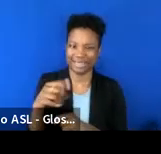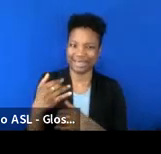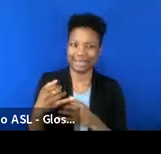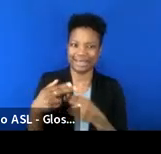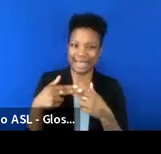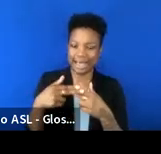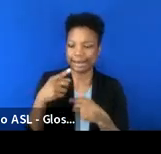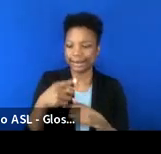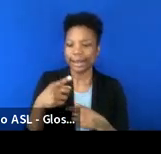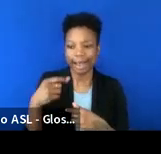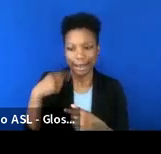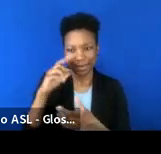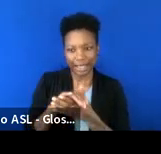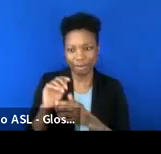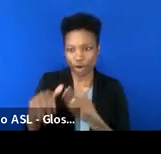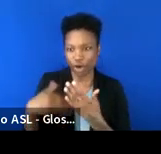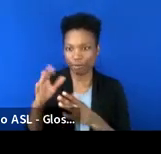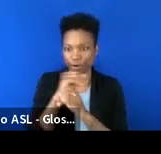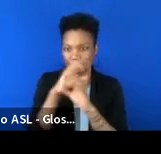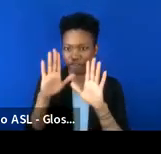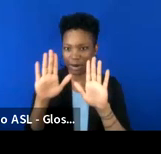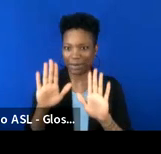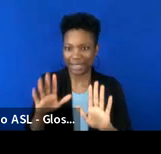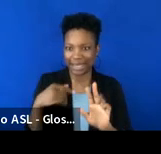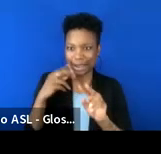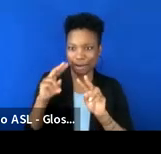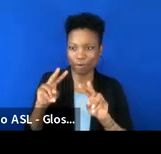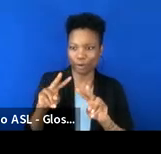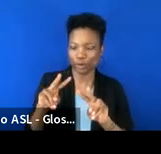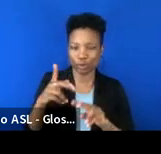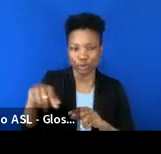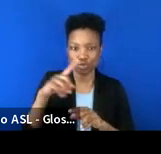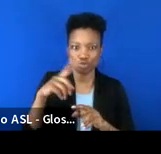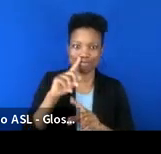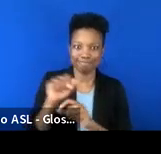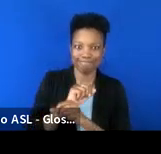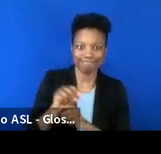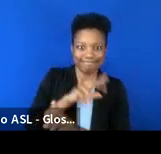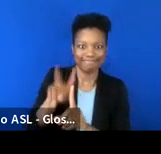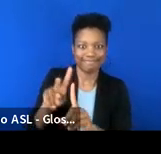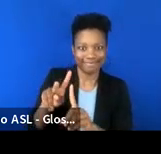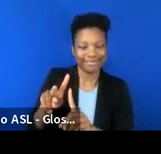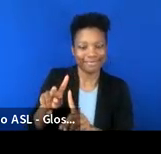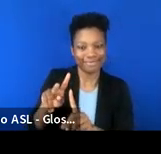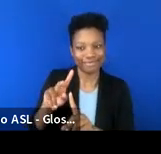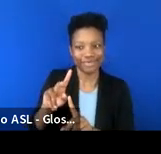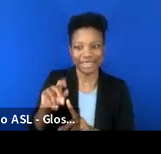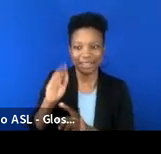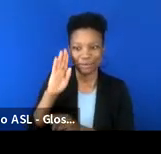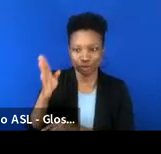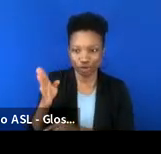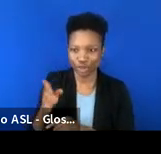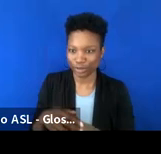visions are amazing, and I look forward to watching you bring them to life in the future. So let's just take 2 more minutes